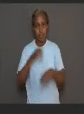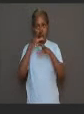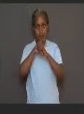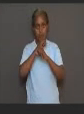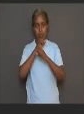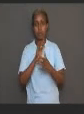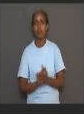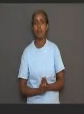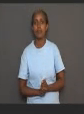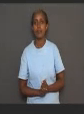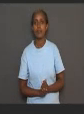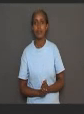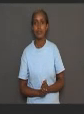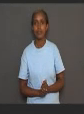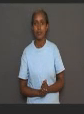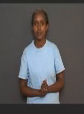Time's up!